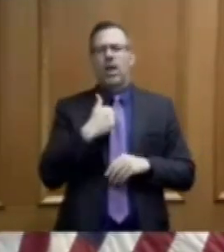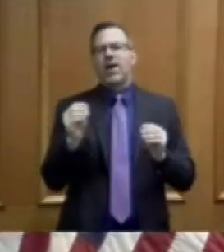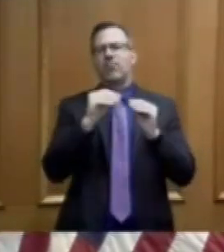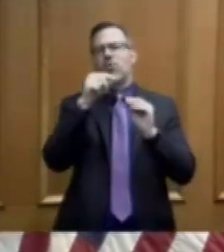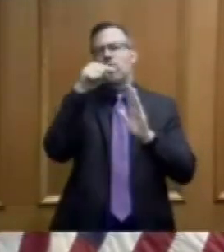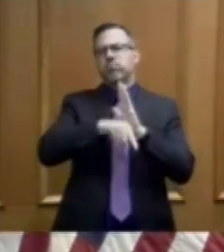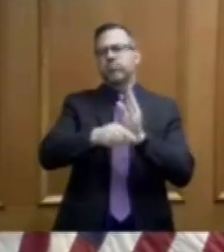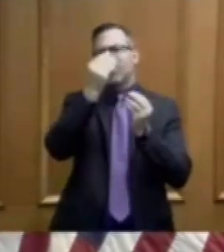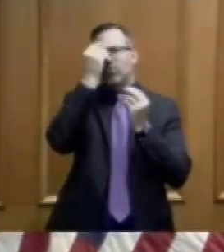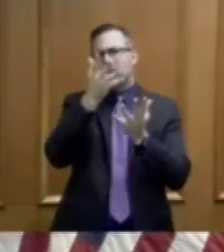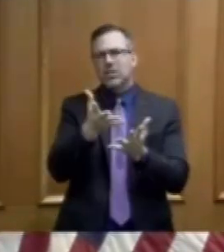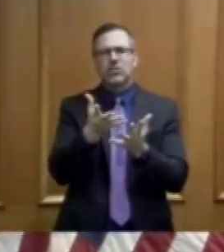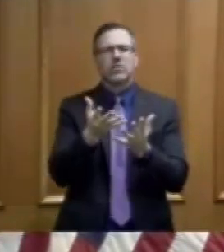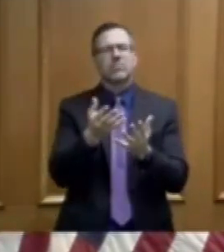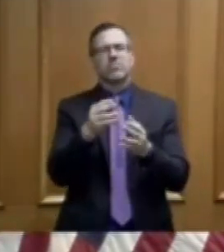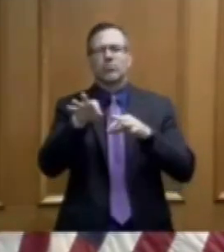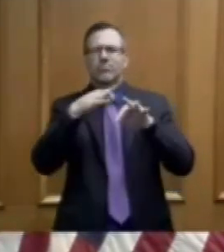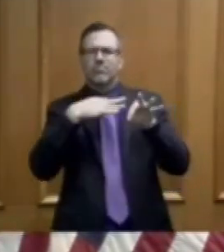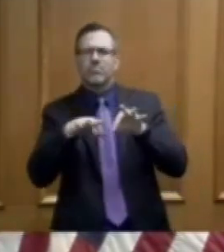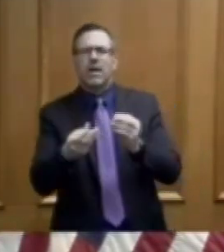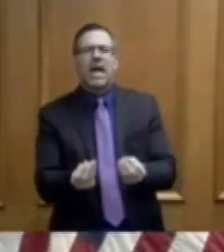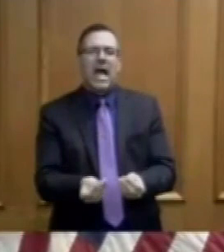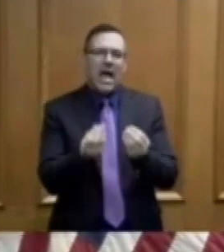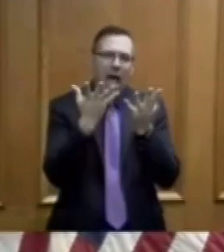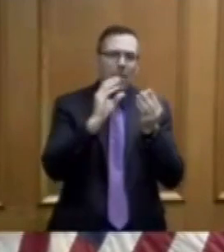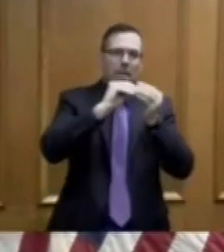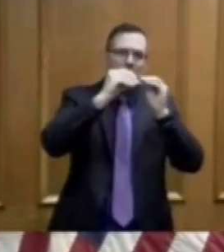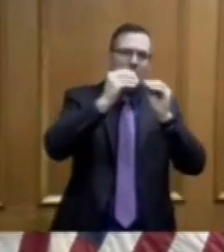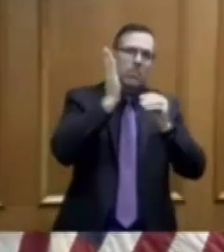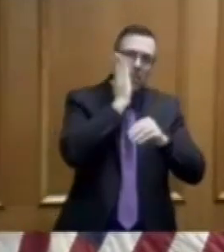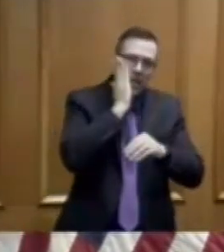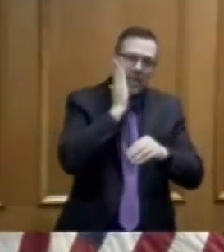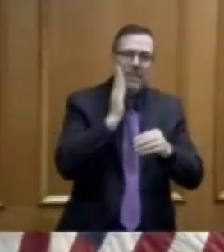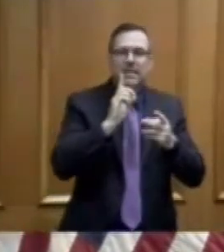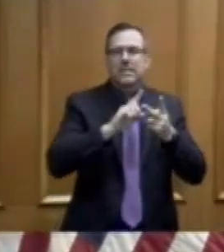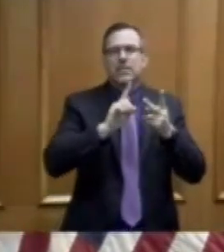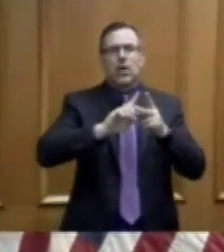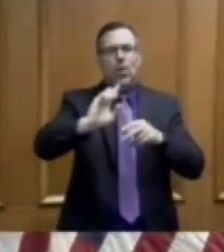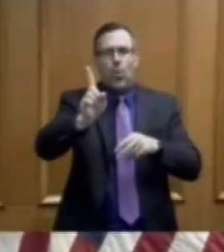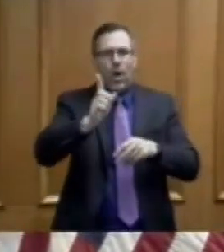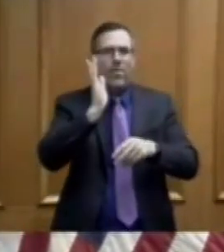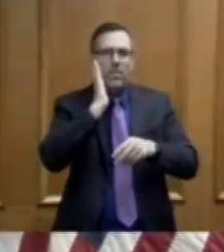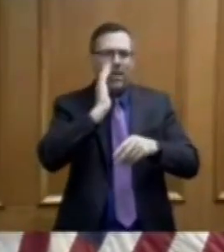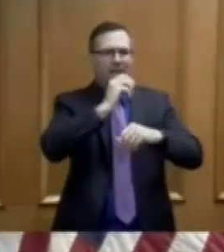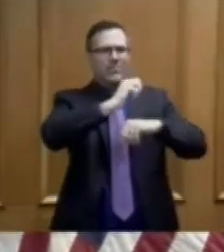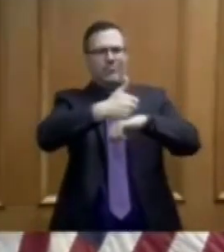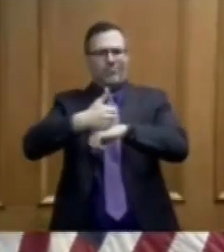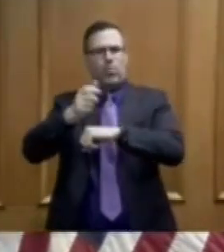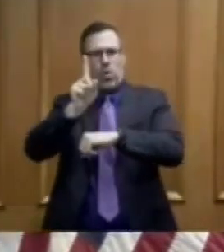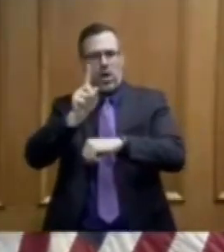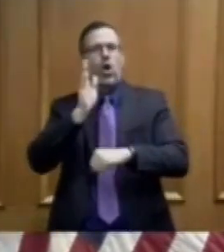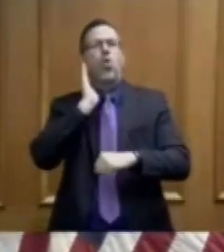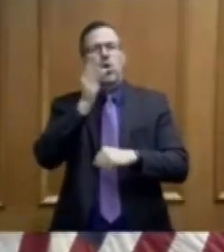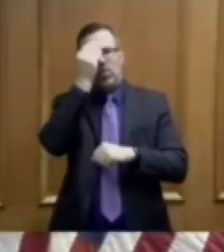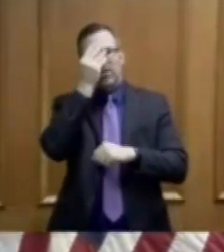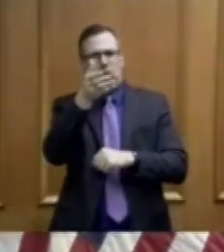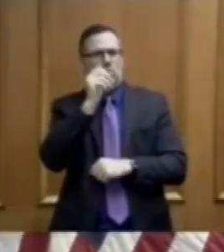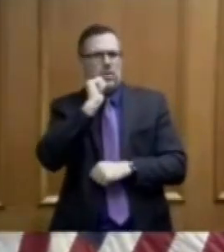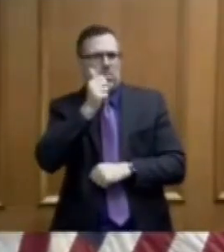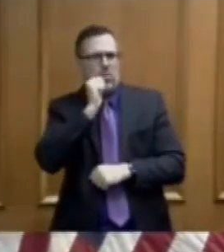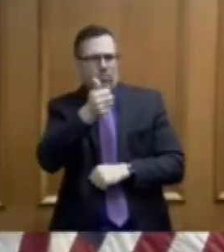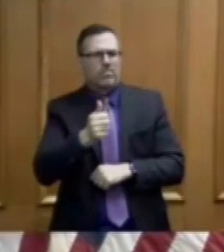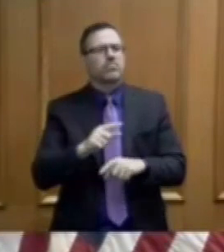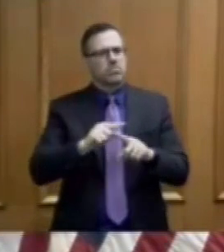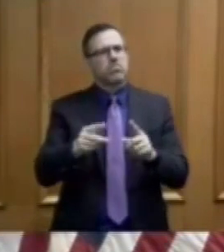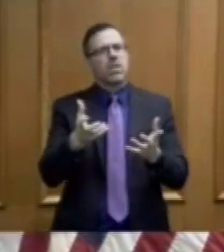information about numbers of beds and locations of those sites, but just know that that effort is already underway,